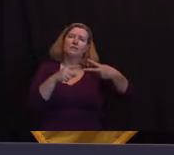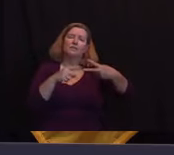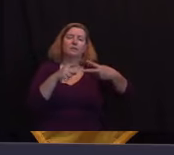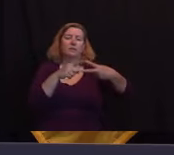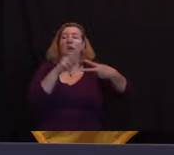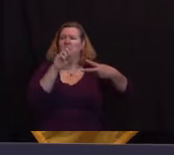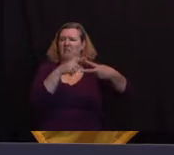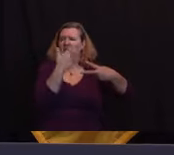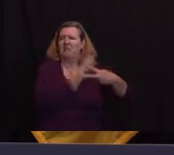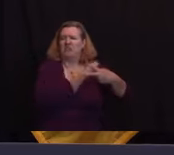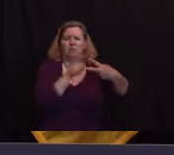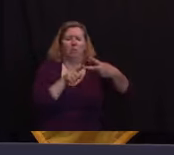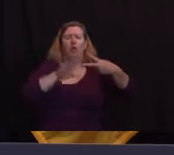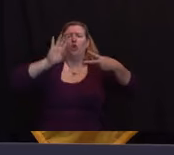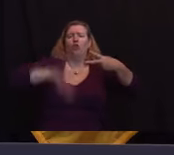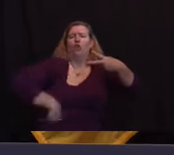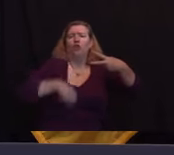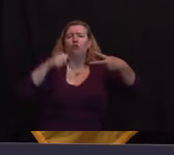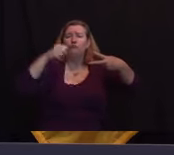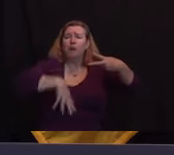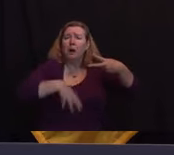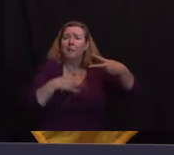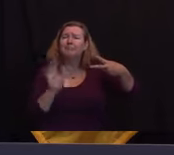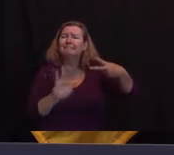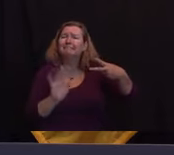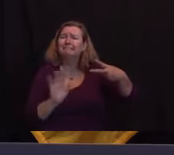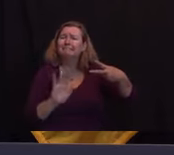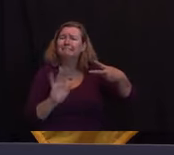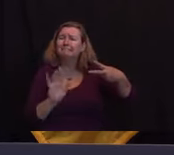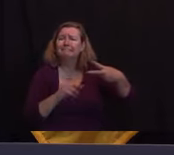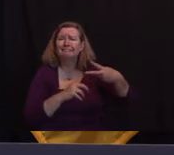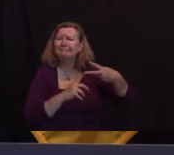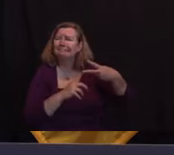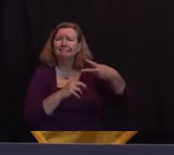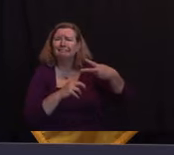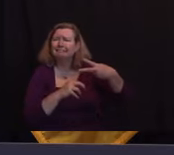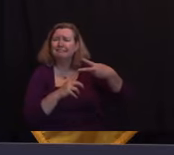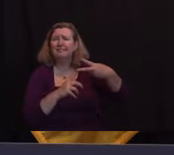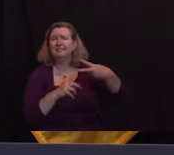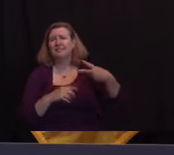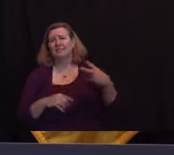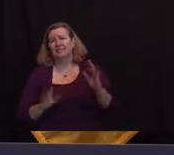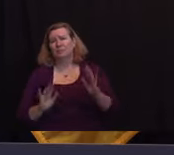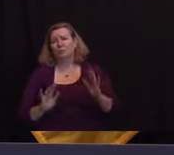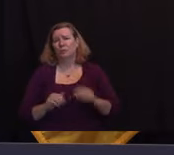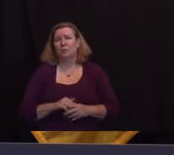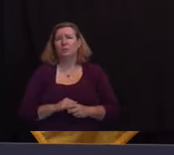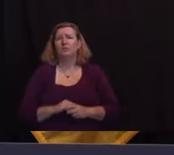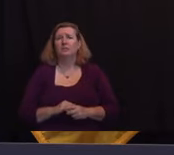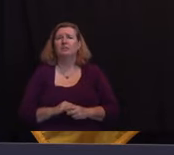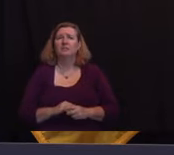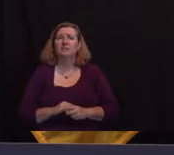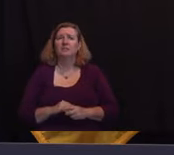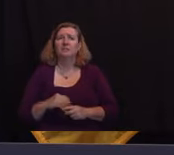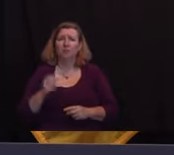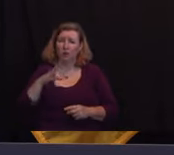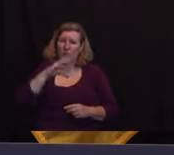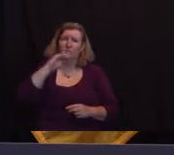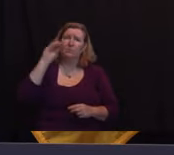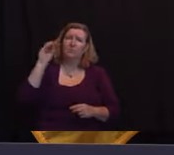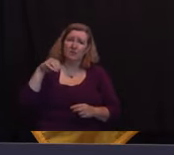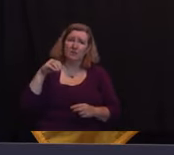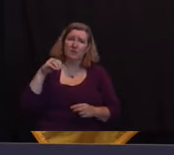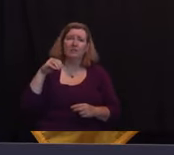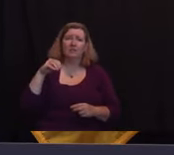on the second shot. Yeah. We need that, folks, to be as close to 100 as possible, because it's quite clear.